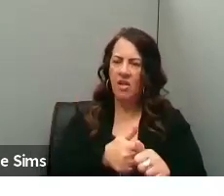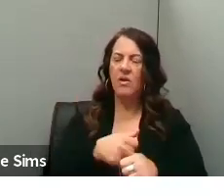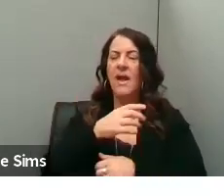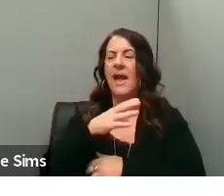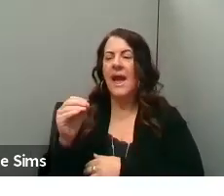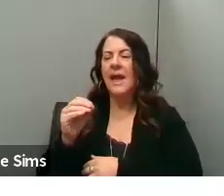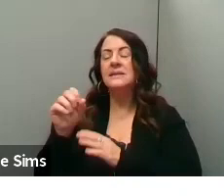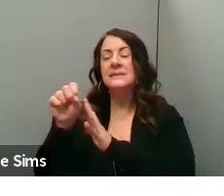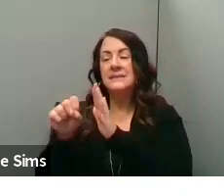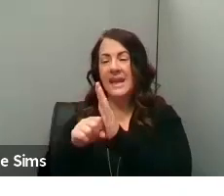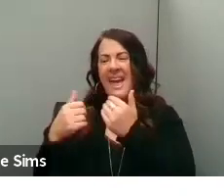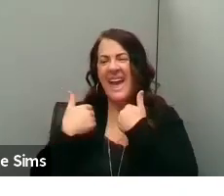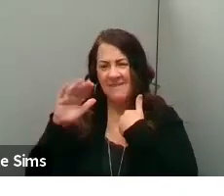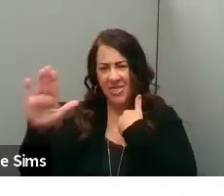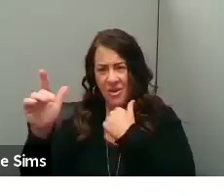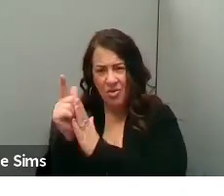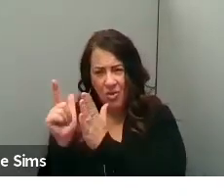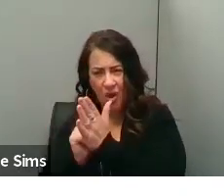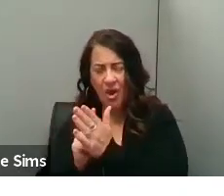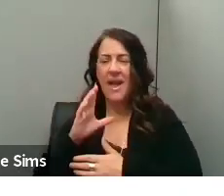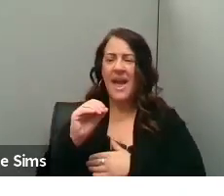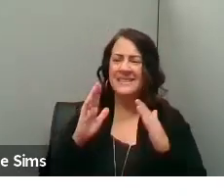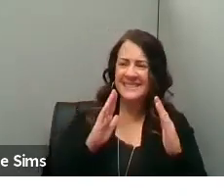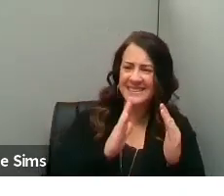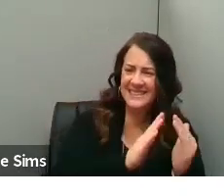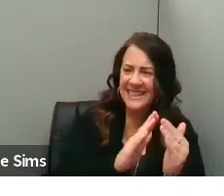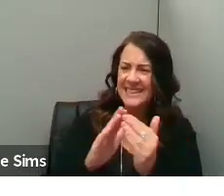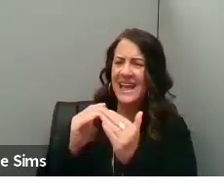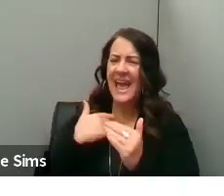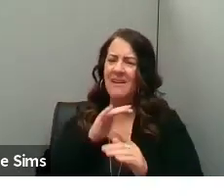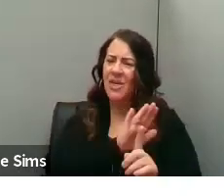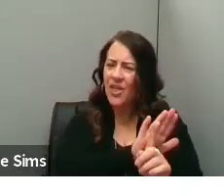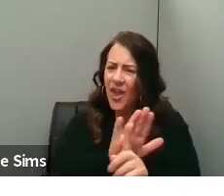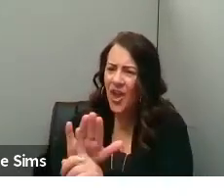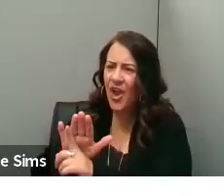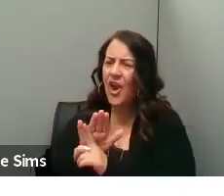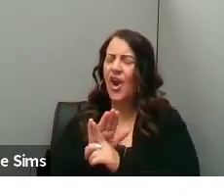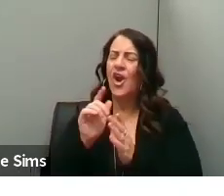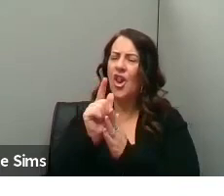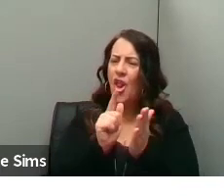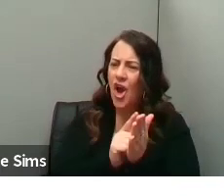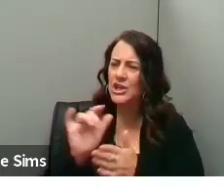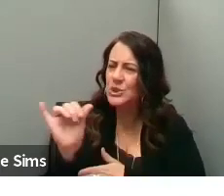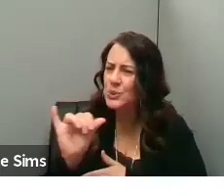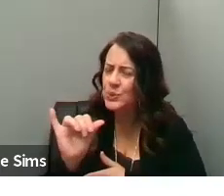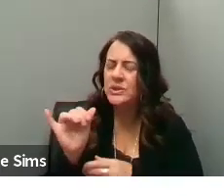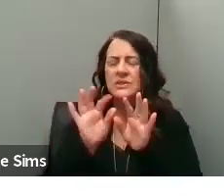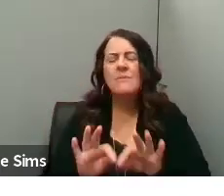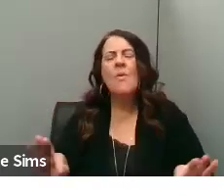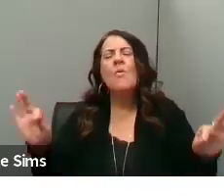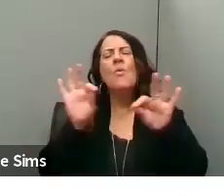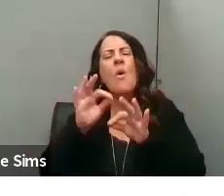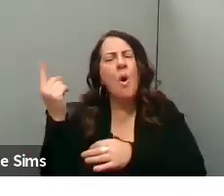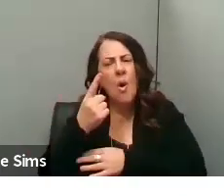various counties and even cities within those counties have regulations as well. So it is important to